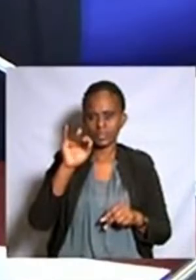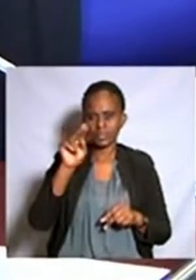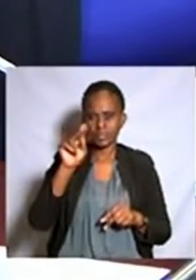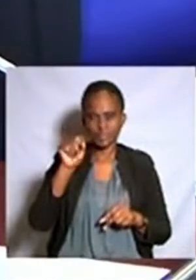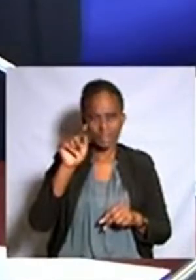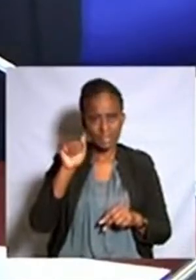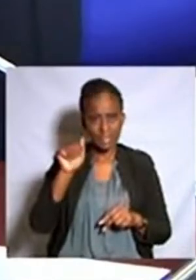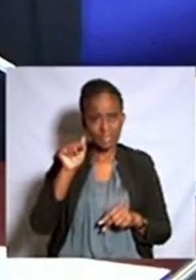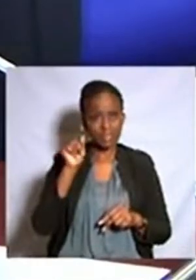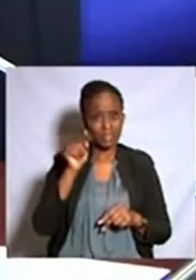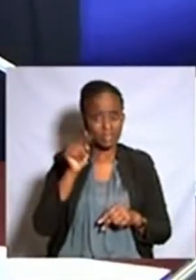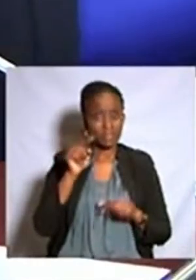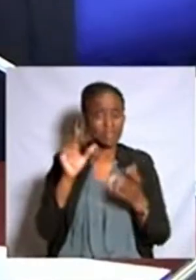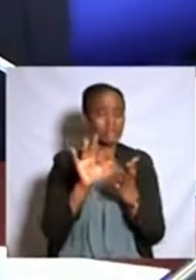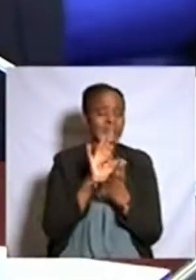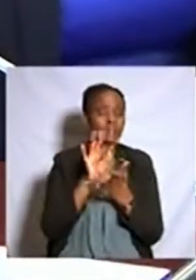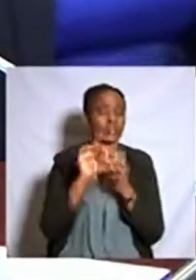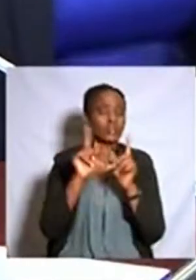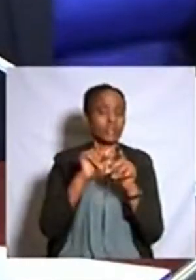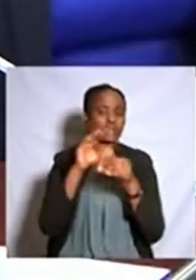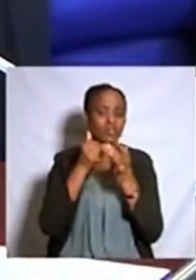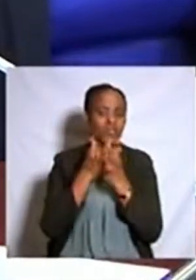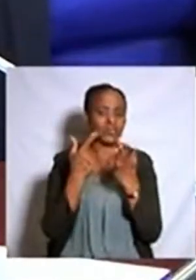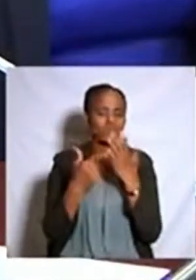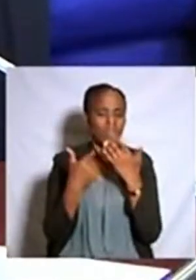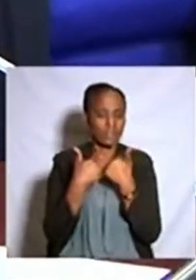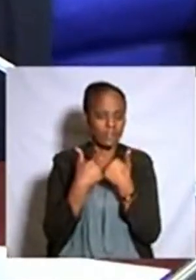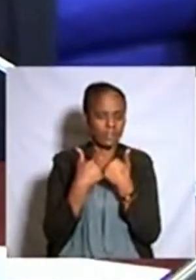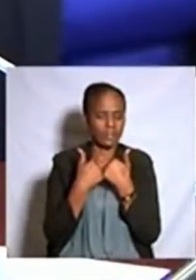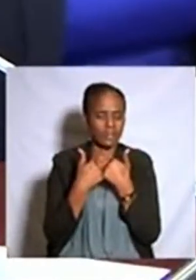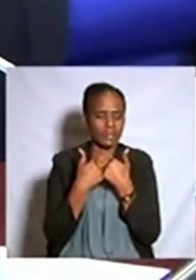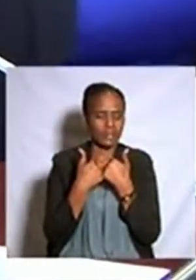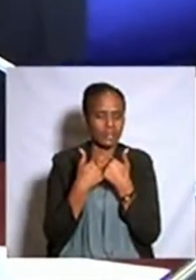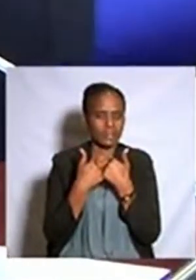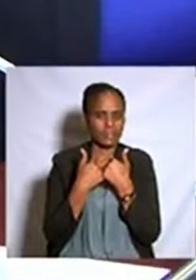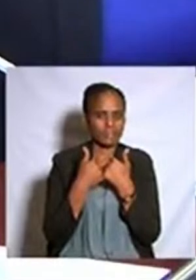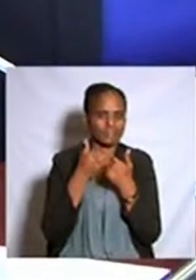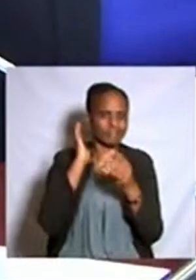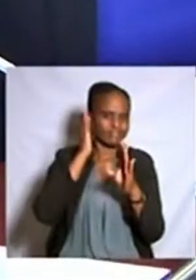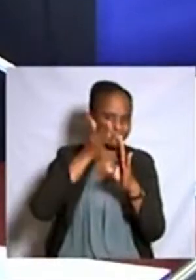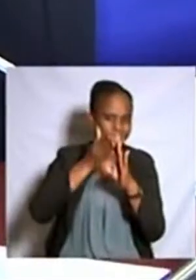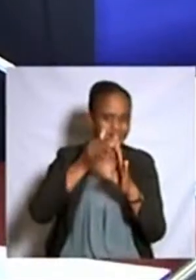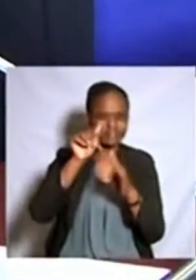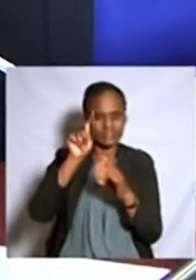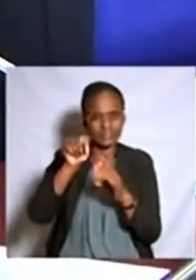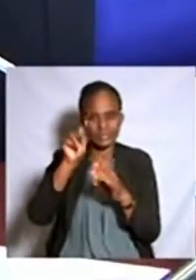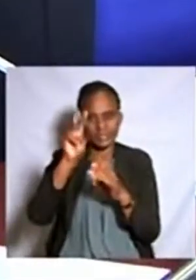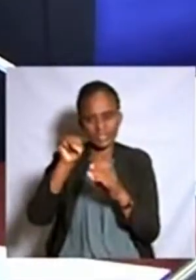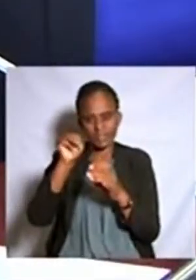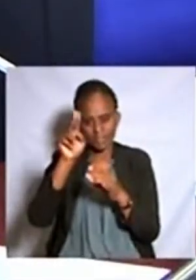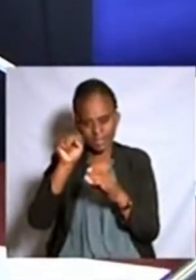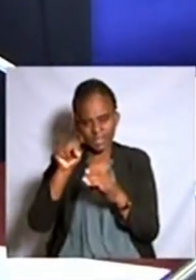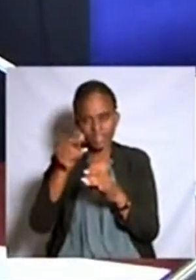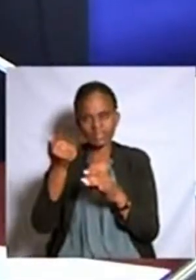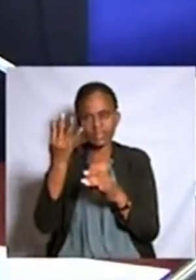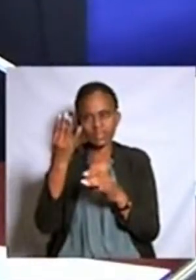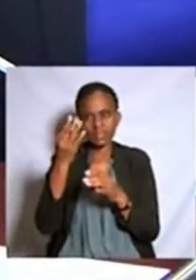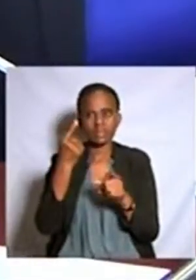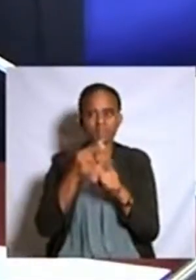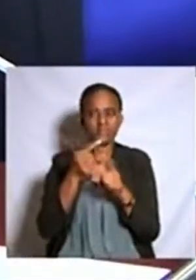Mayemwa. The document were outsourced to TMN on 14th November